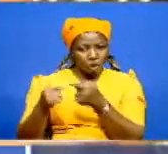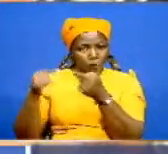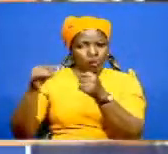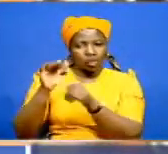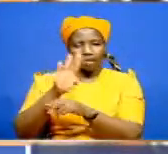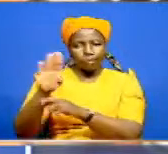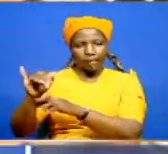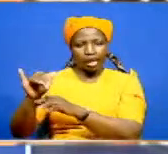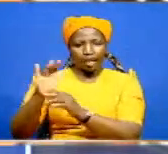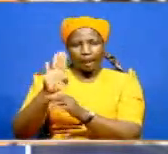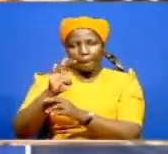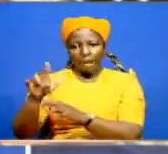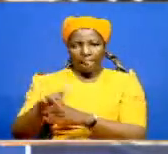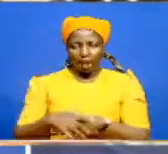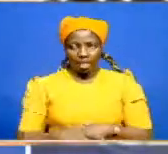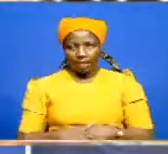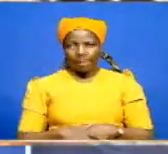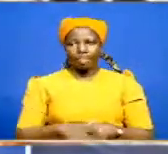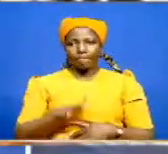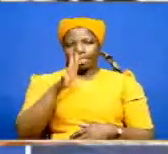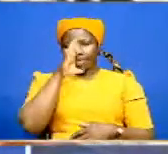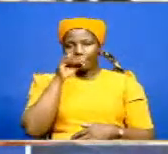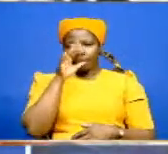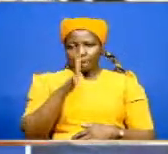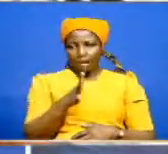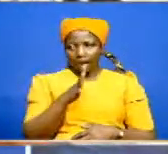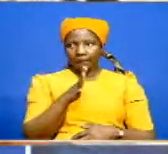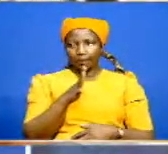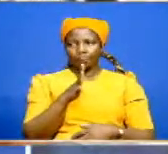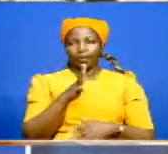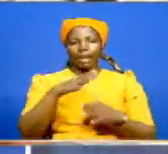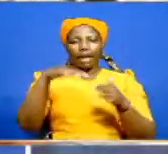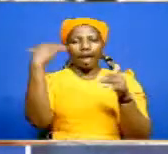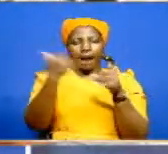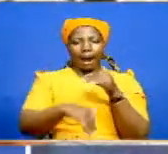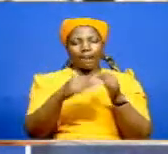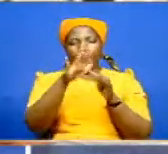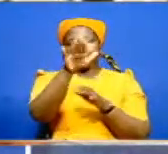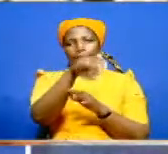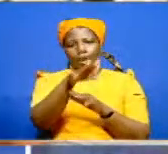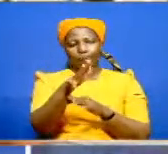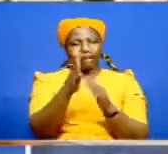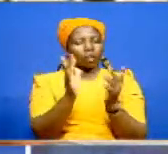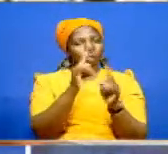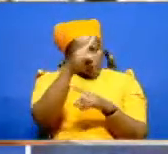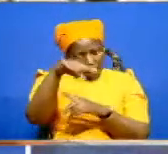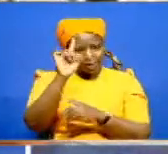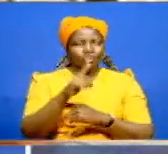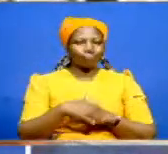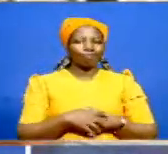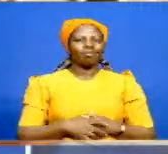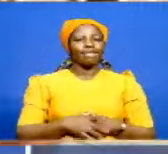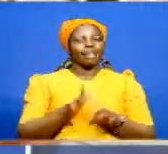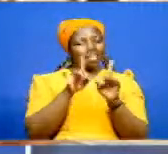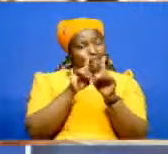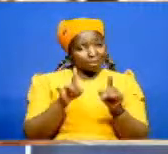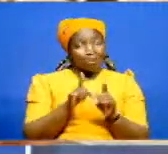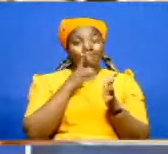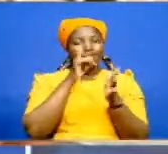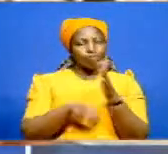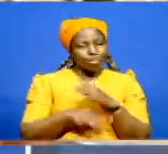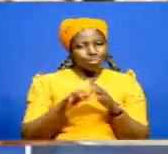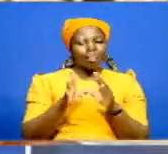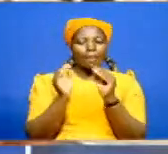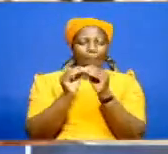speaker handled the assembly correctly. Correct. He even said the next meeting is Tuesday.